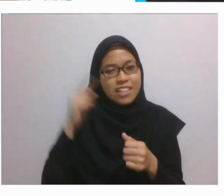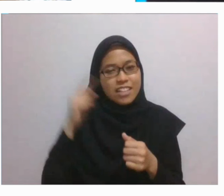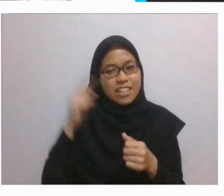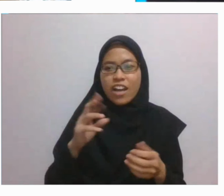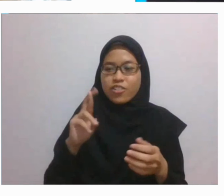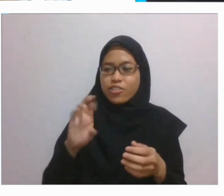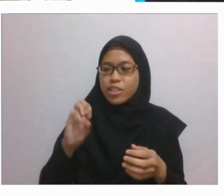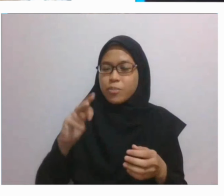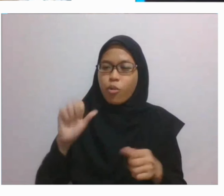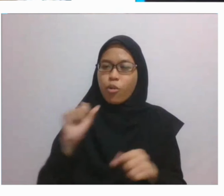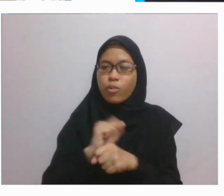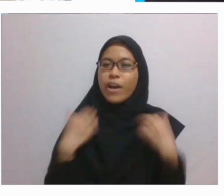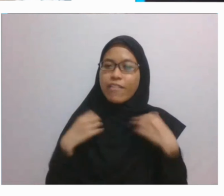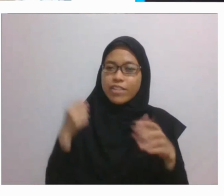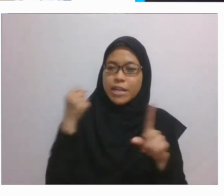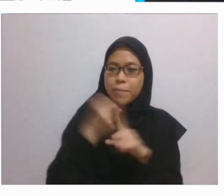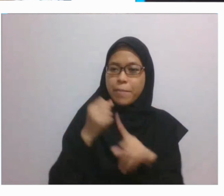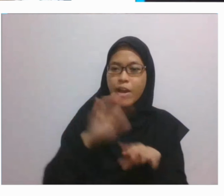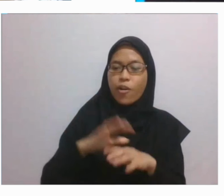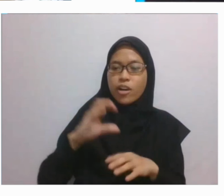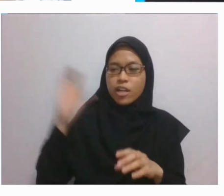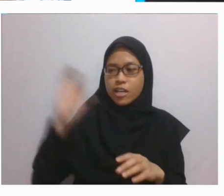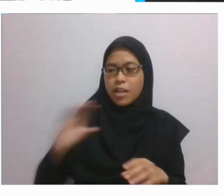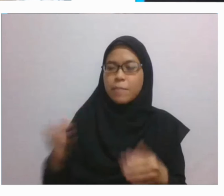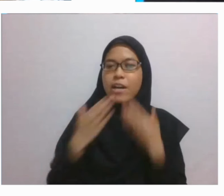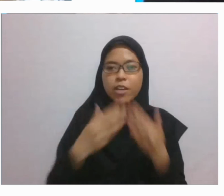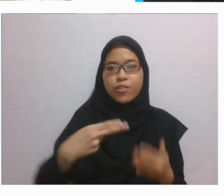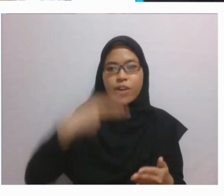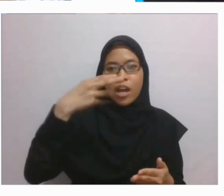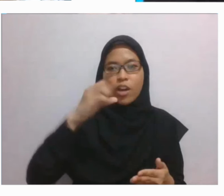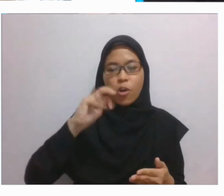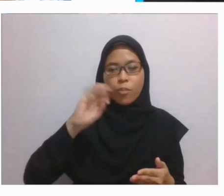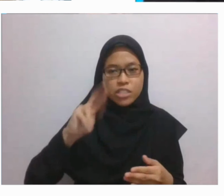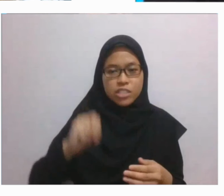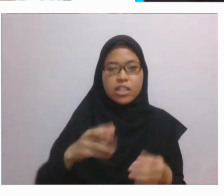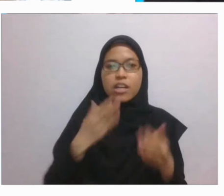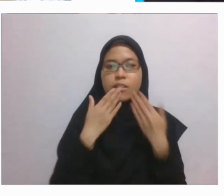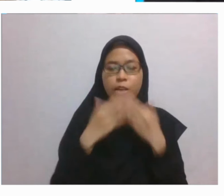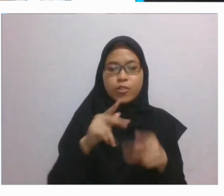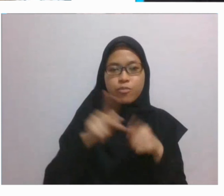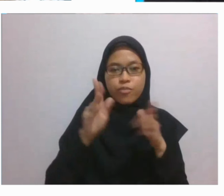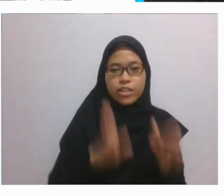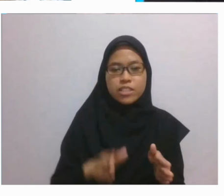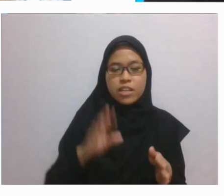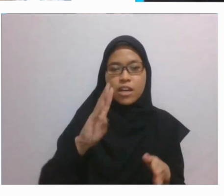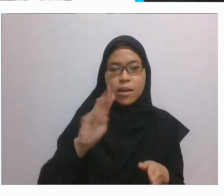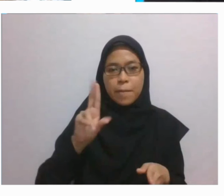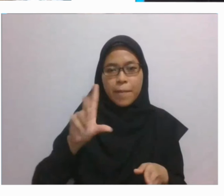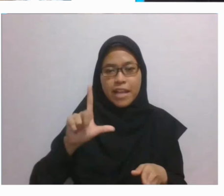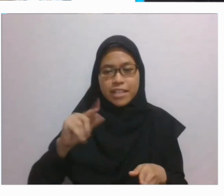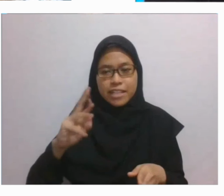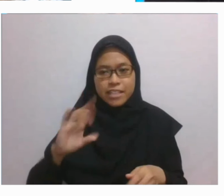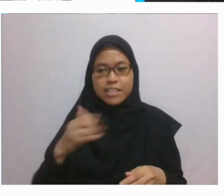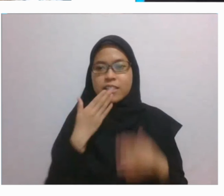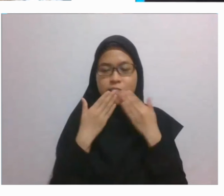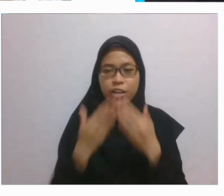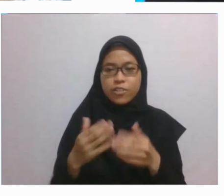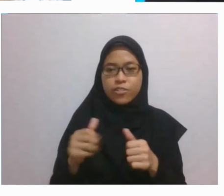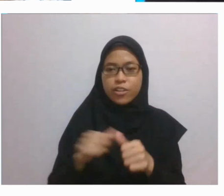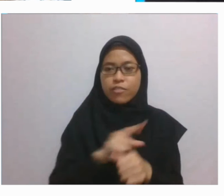somehow. So thank you, High Commissioner. Thank you, Professor Buckley, thank you to all of you who joined us today and asked questions